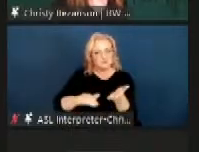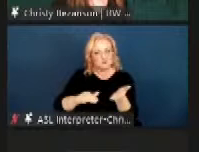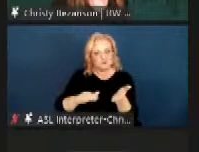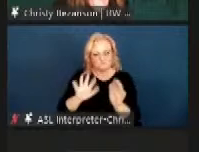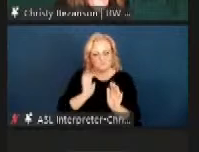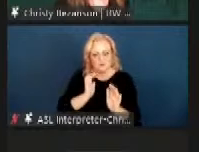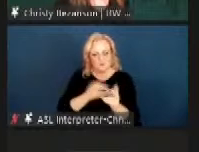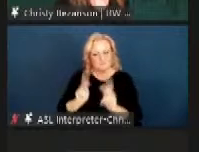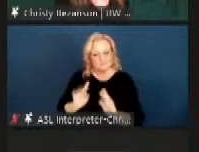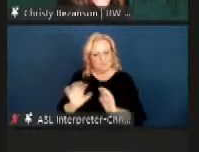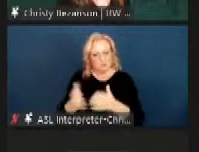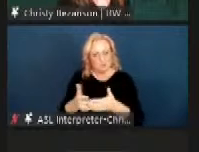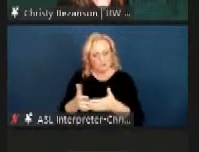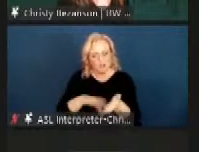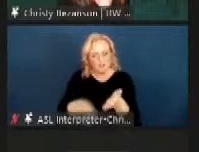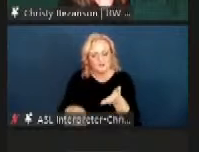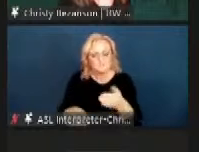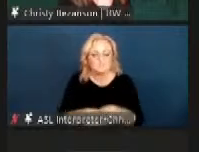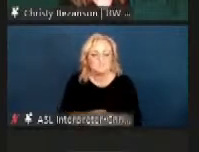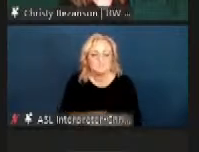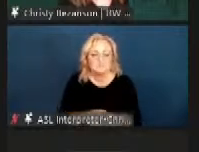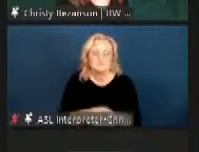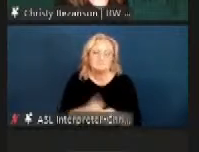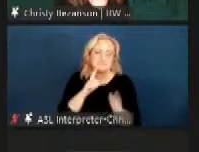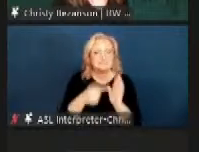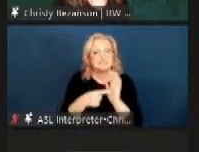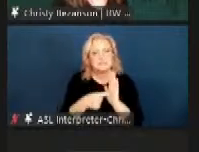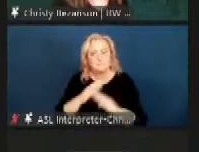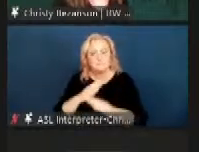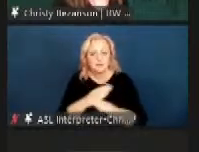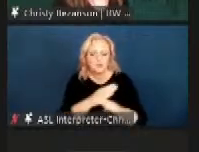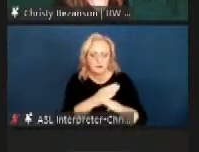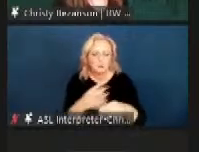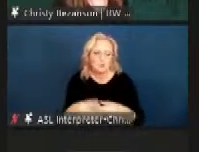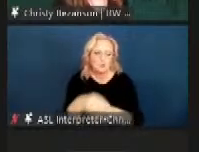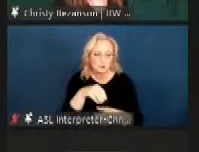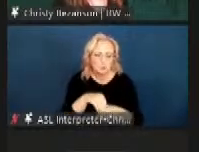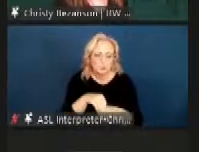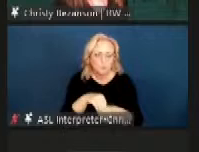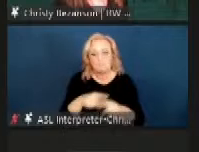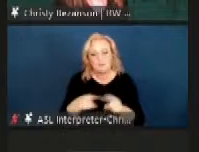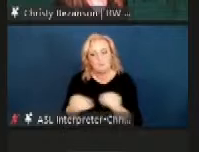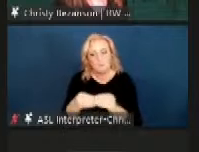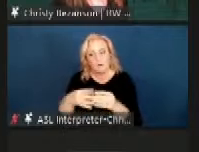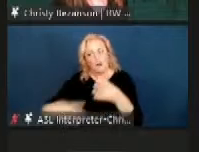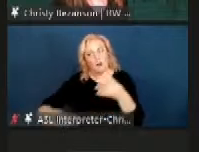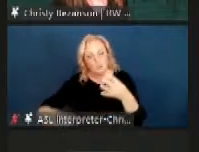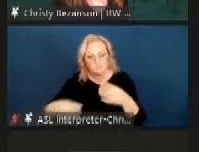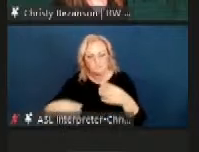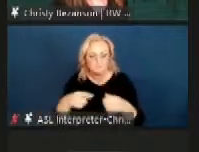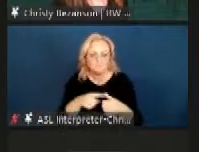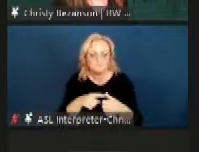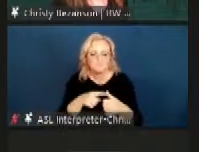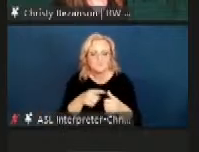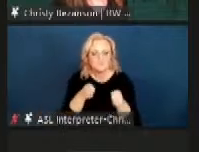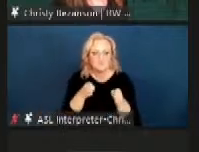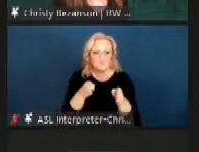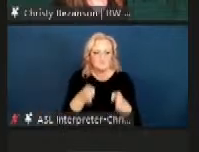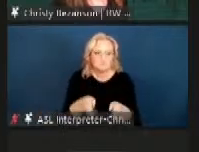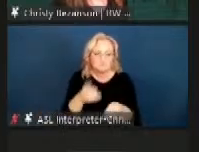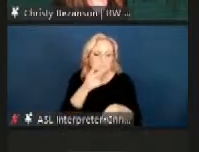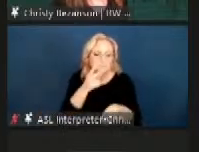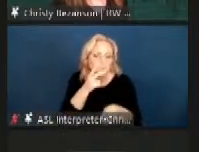serve. Some examples of barriers that we see include, but are certainly not limited to, the individual is a